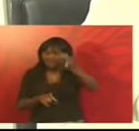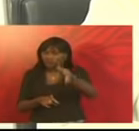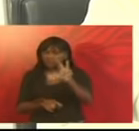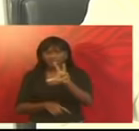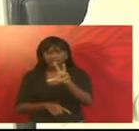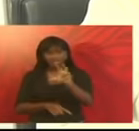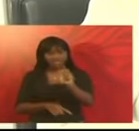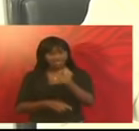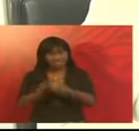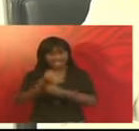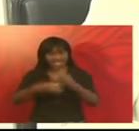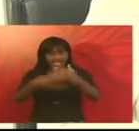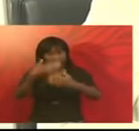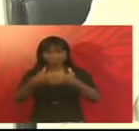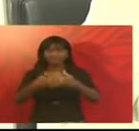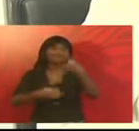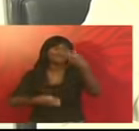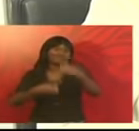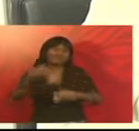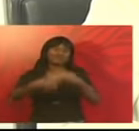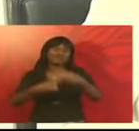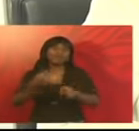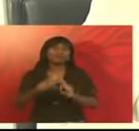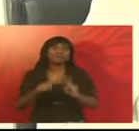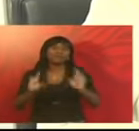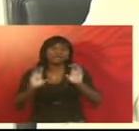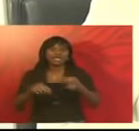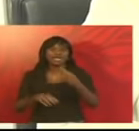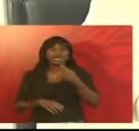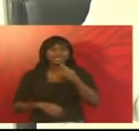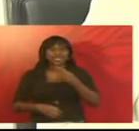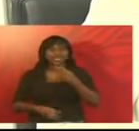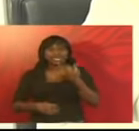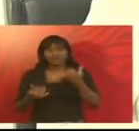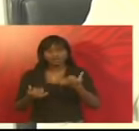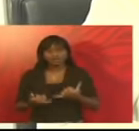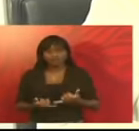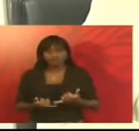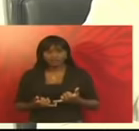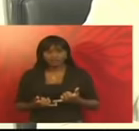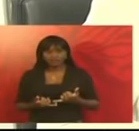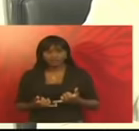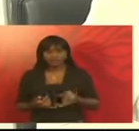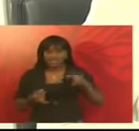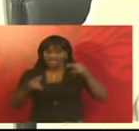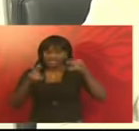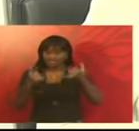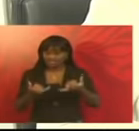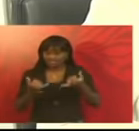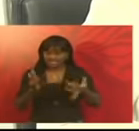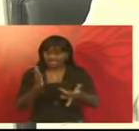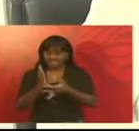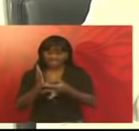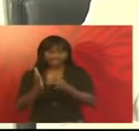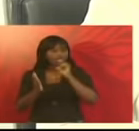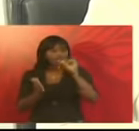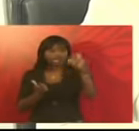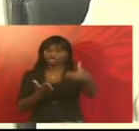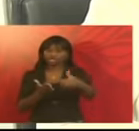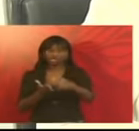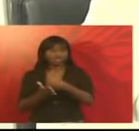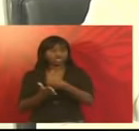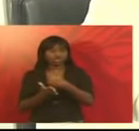will be a little bit difficult. But what I can say, as Dr. Hines said earlier, this technology is not new. It has